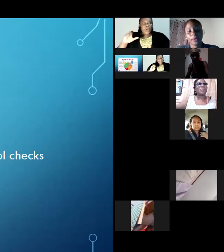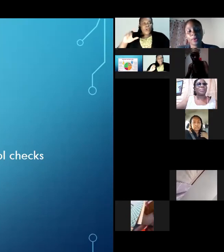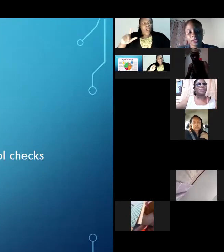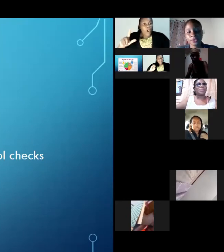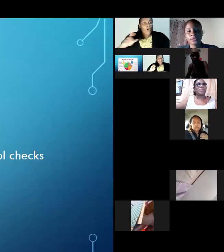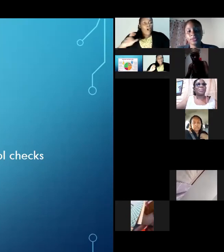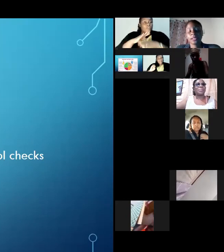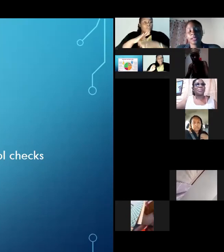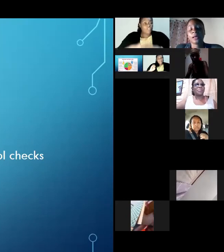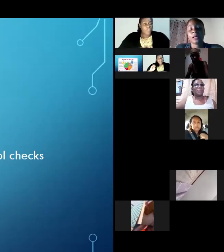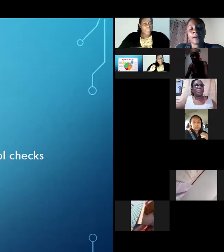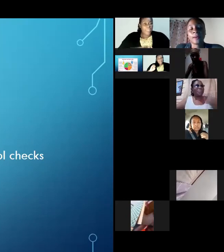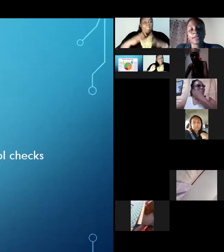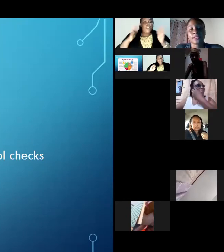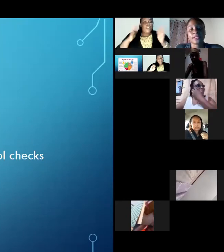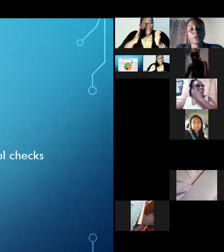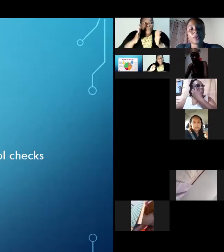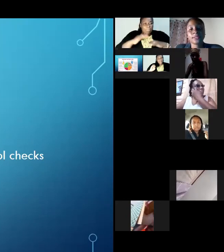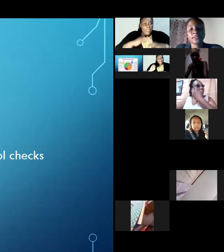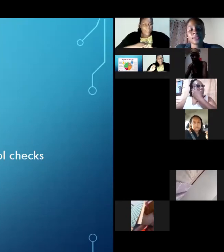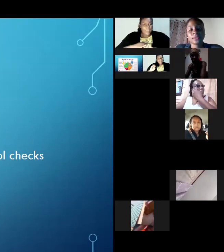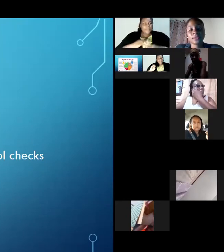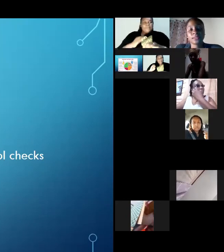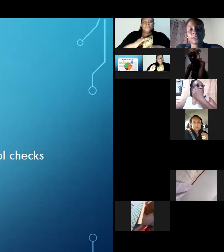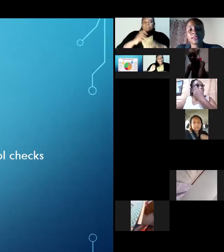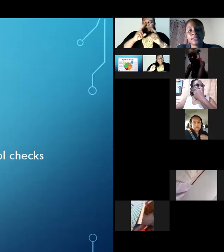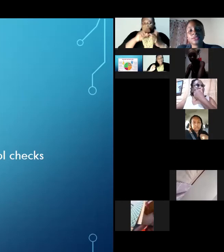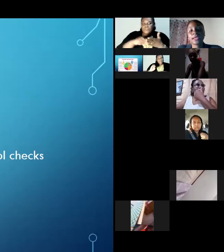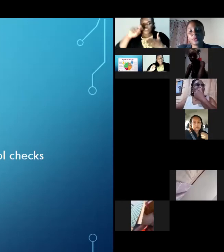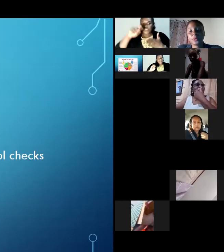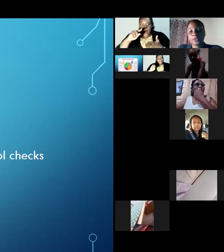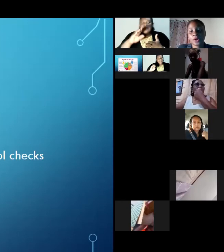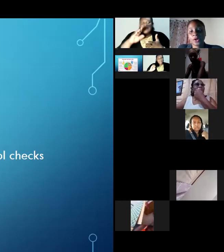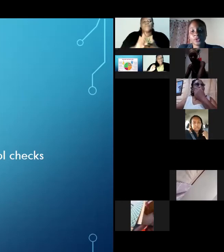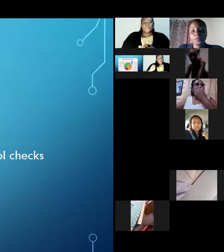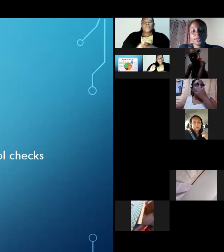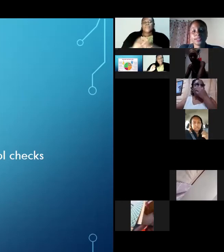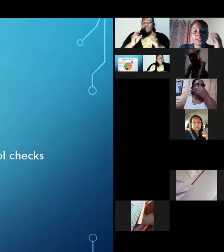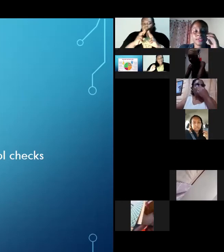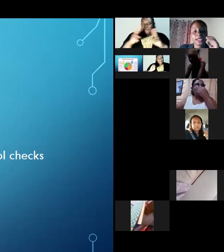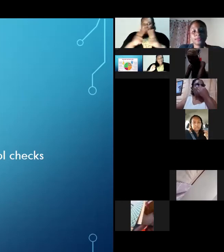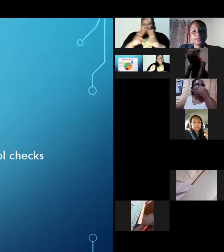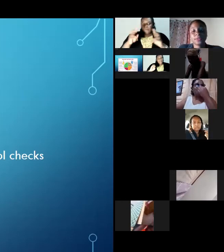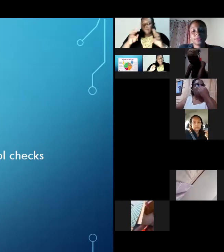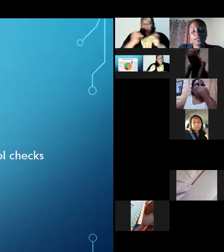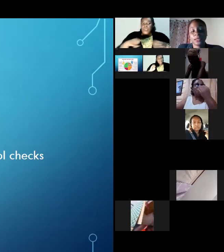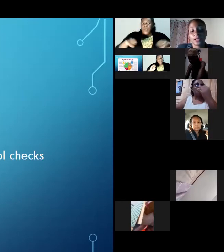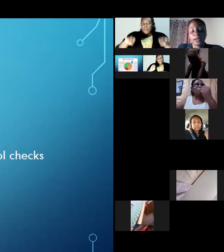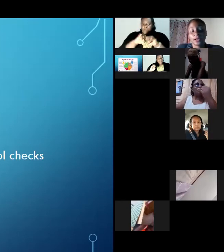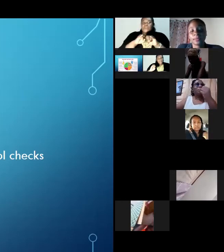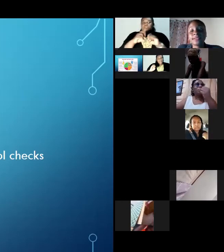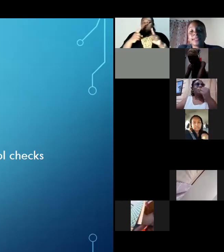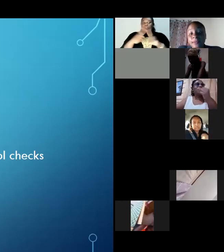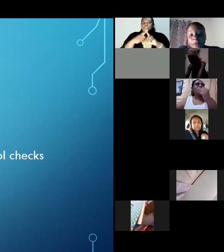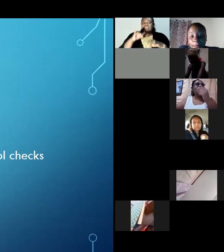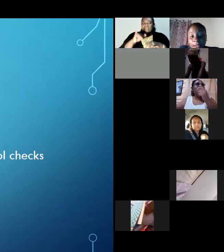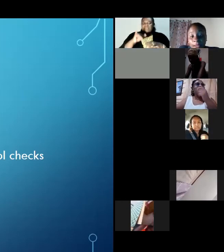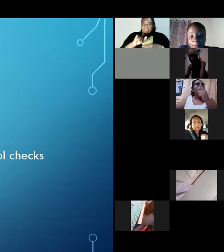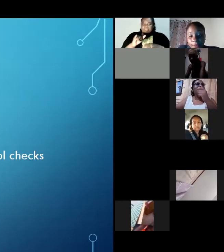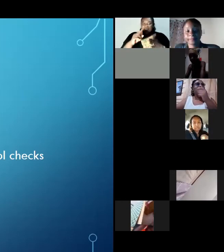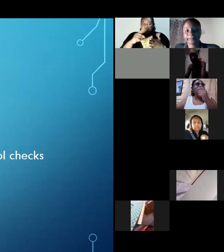monitored. Is important to still check in with your doctor, because sometimes things can pop